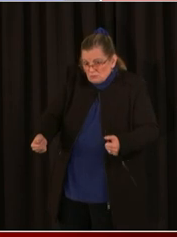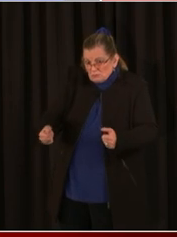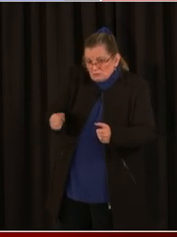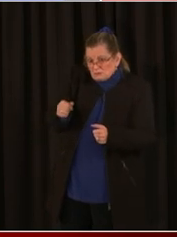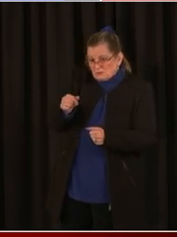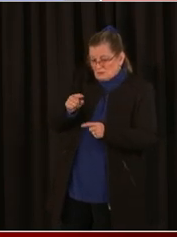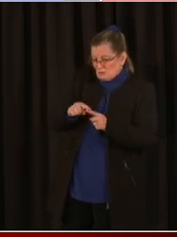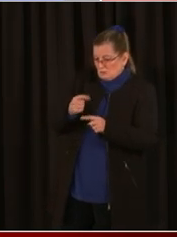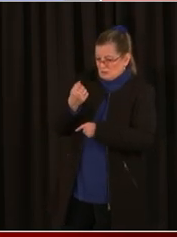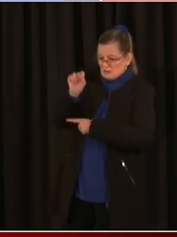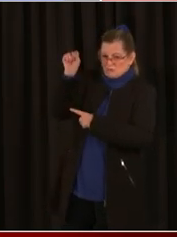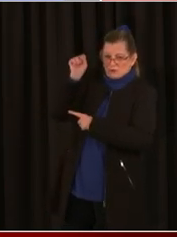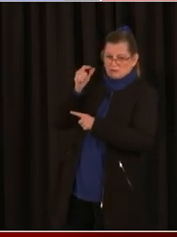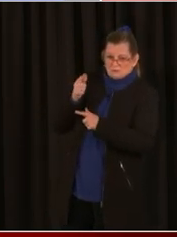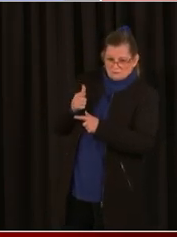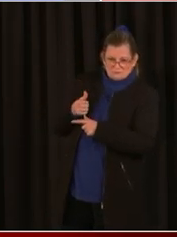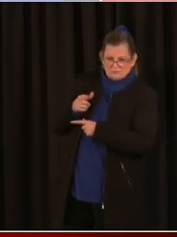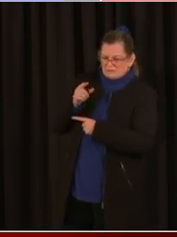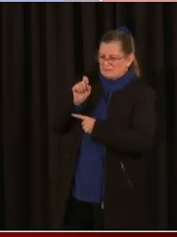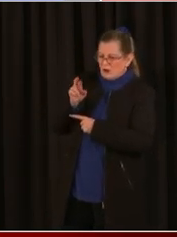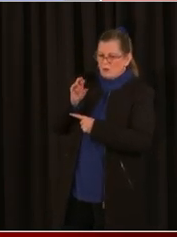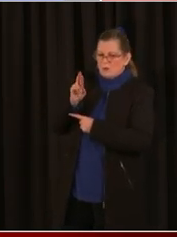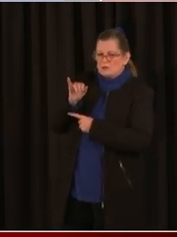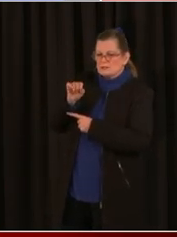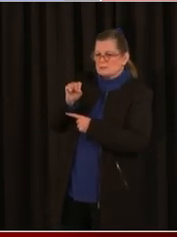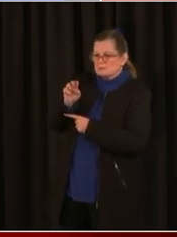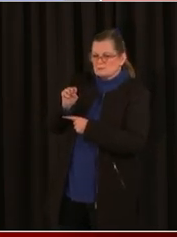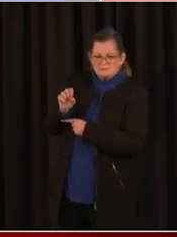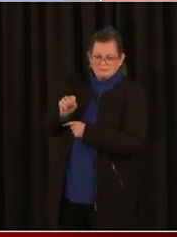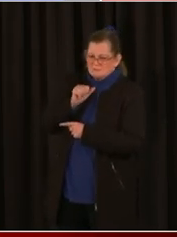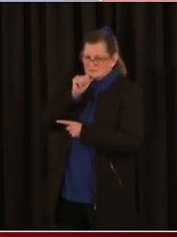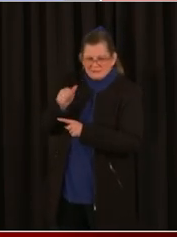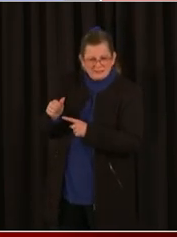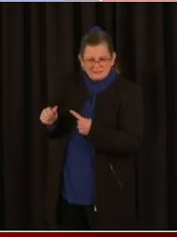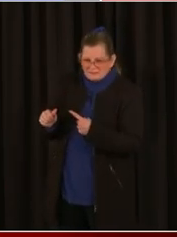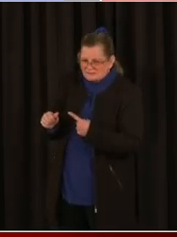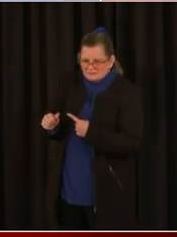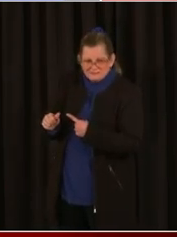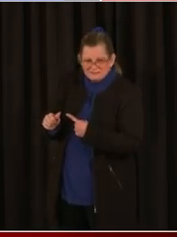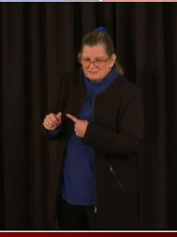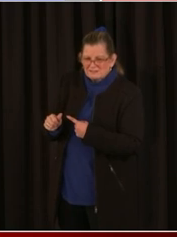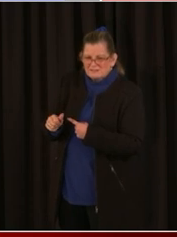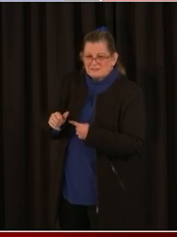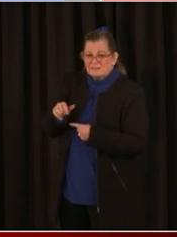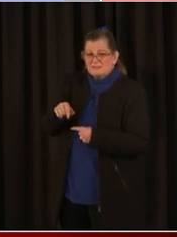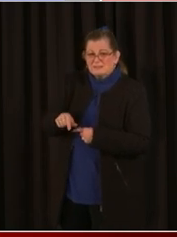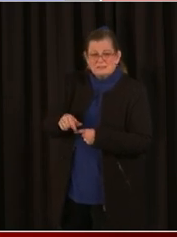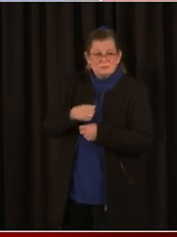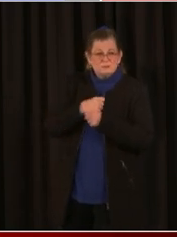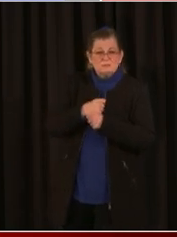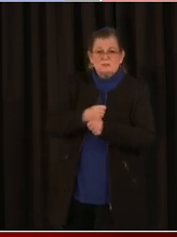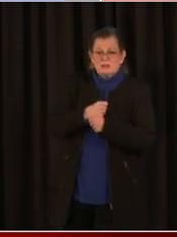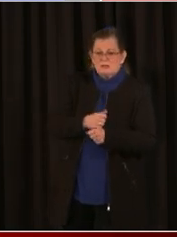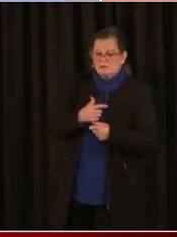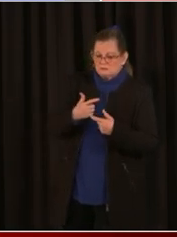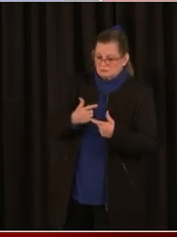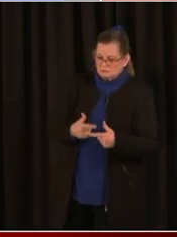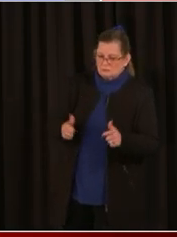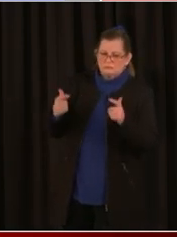violence. It just is not the solution. And then it also creates an enormous